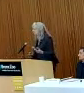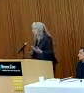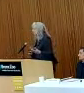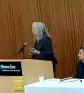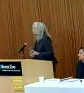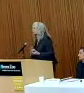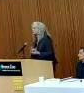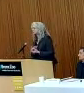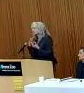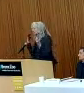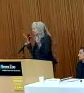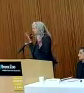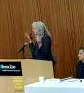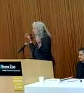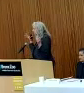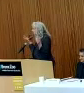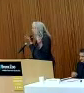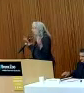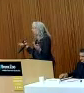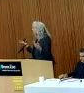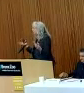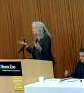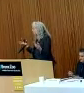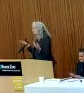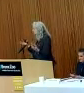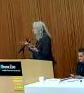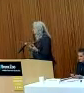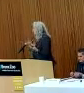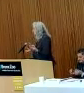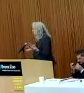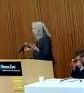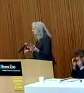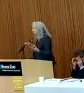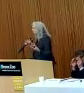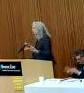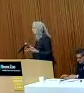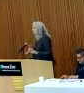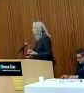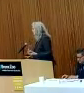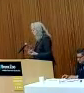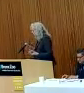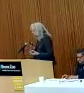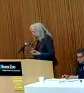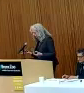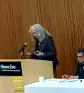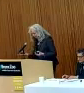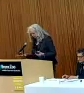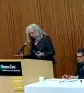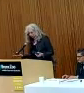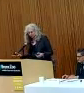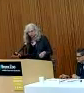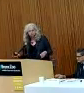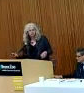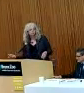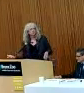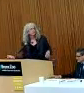discrimination or it is just that you know the result of all of that discrimination means that people don't have access to you know